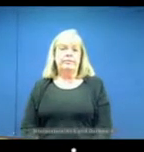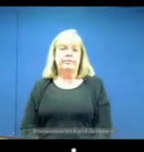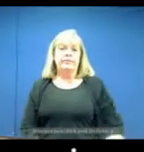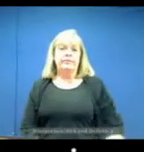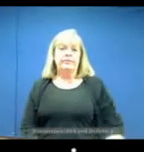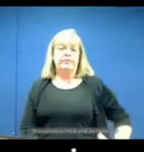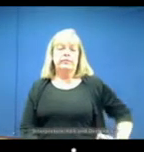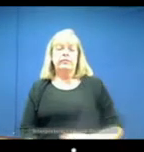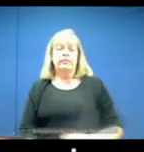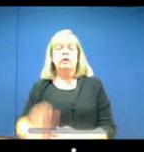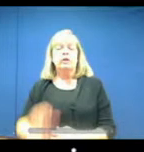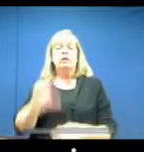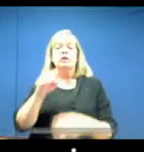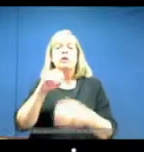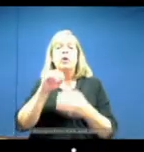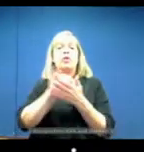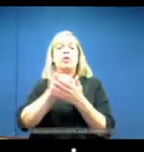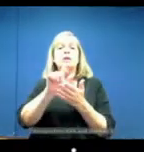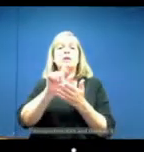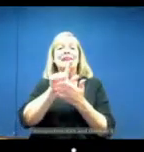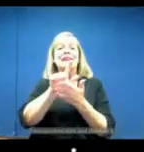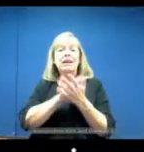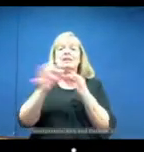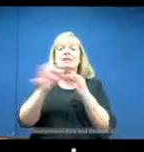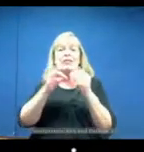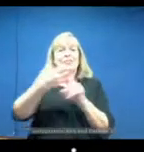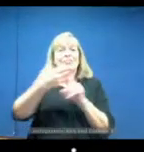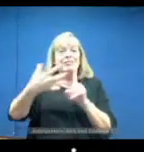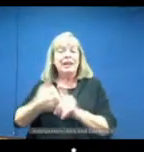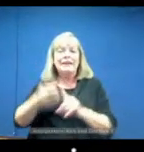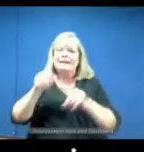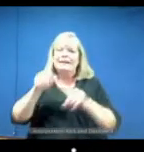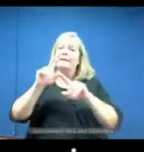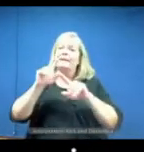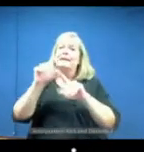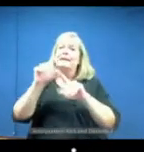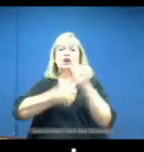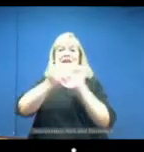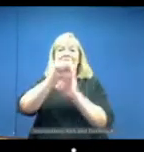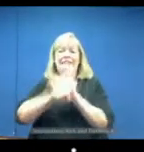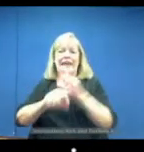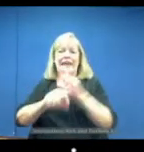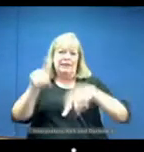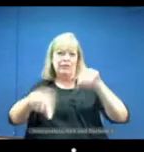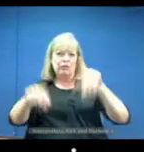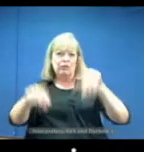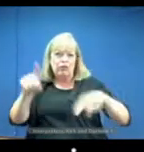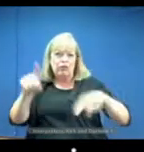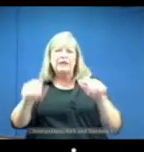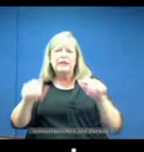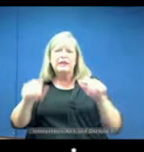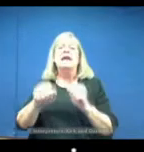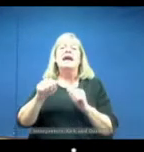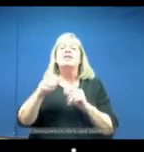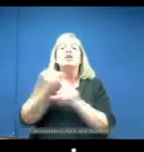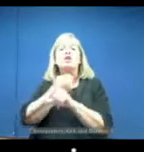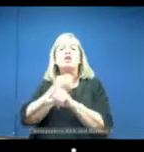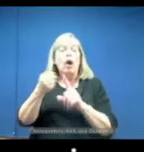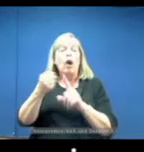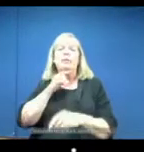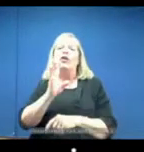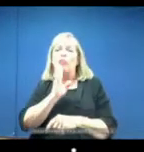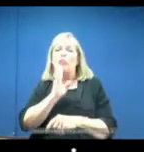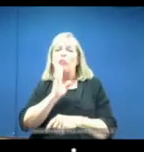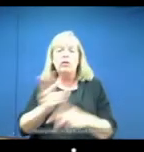So the legal definitions are going to vary by state, but it can be, sexual assault can be verbal, visual, anything